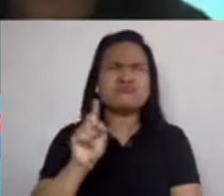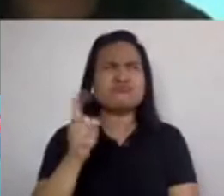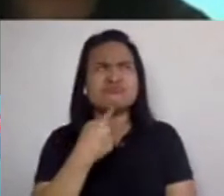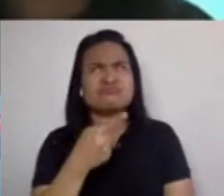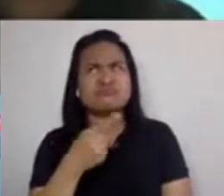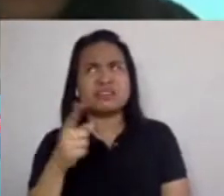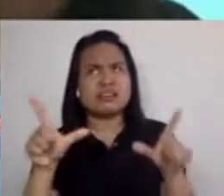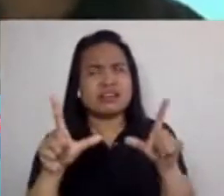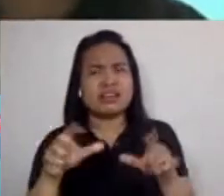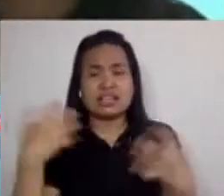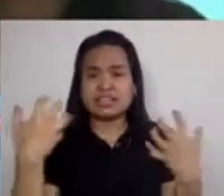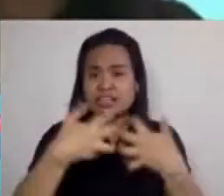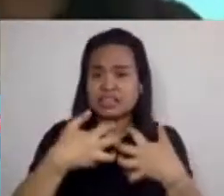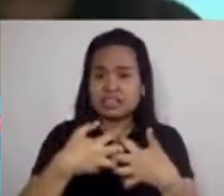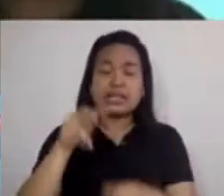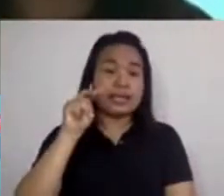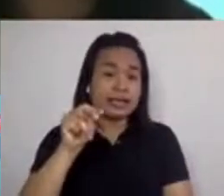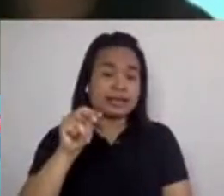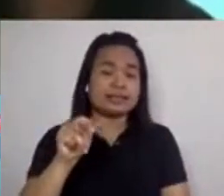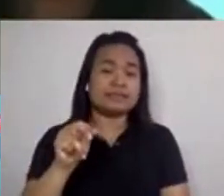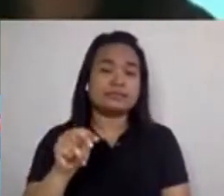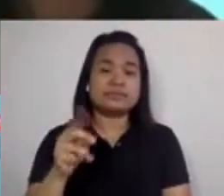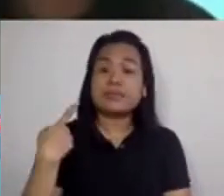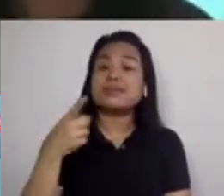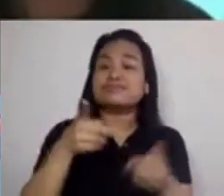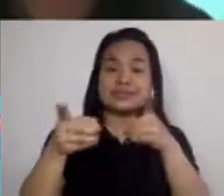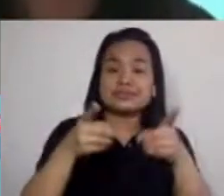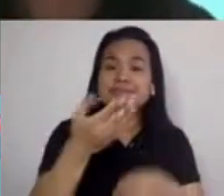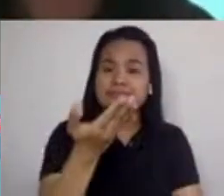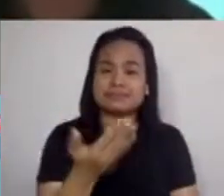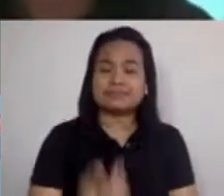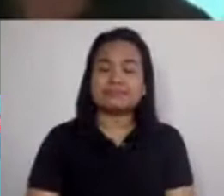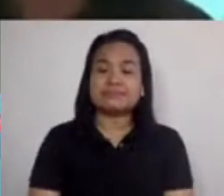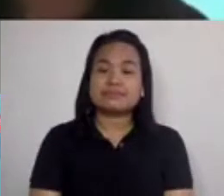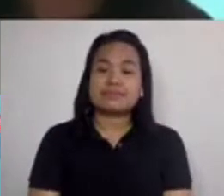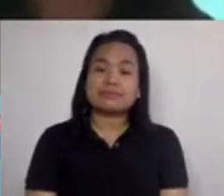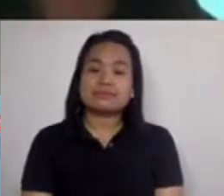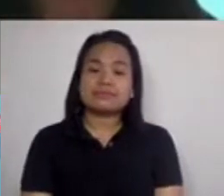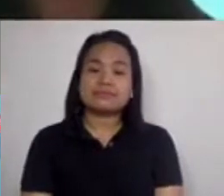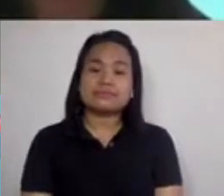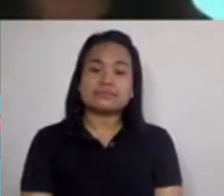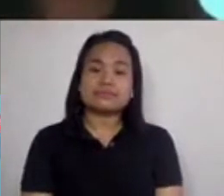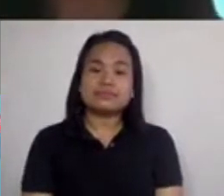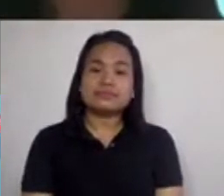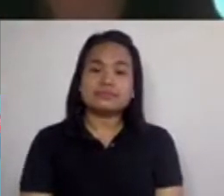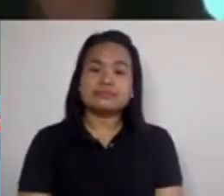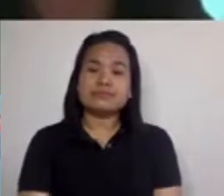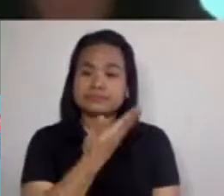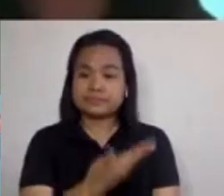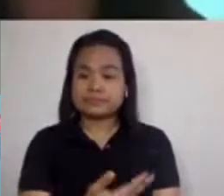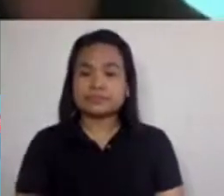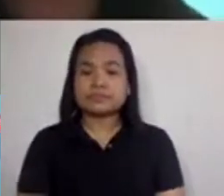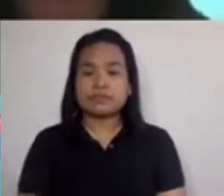the description for you. But I would like to focus on the content of the rubric so that